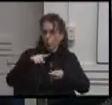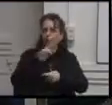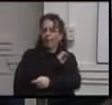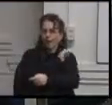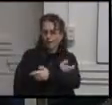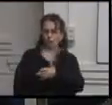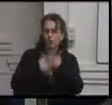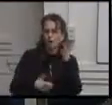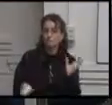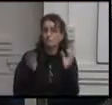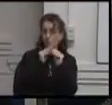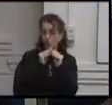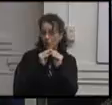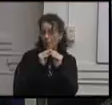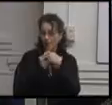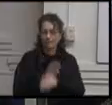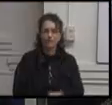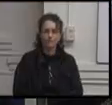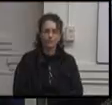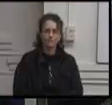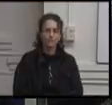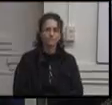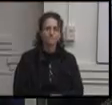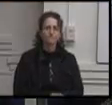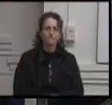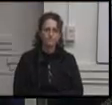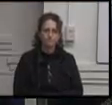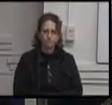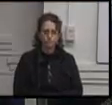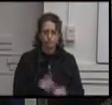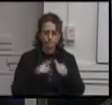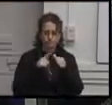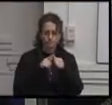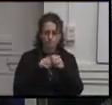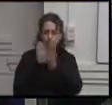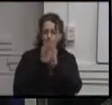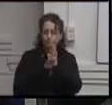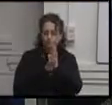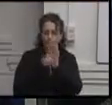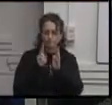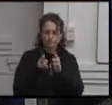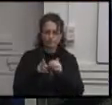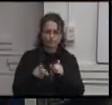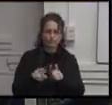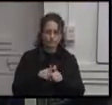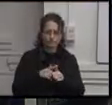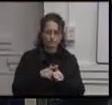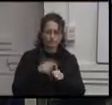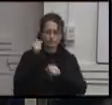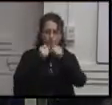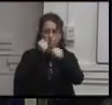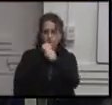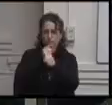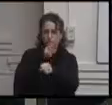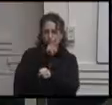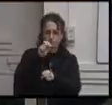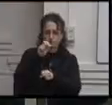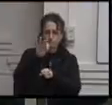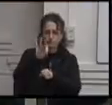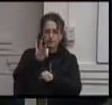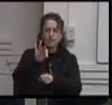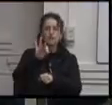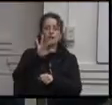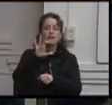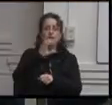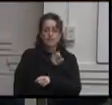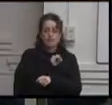So just to start with a little background on the committee, the Select Board established the Brattleboro Energy Committee in 2009, expanded